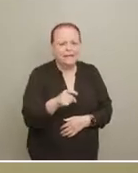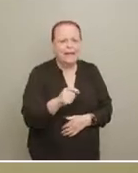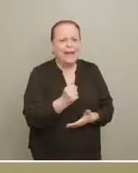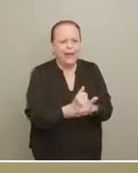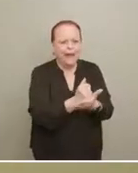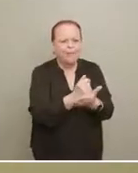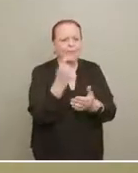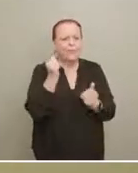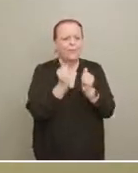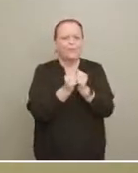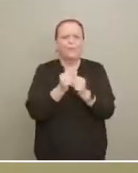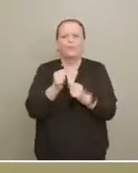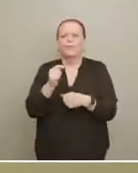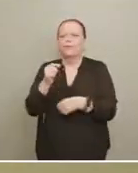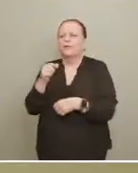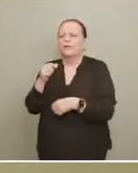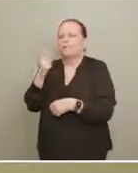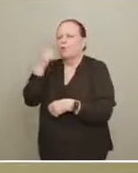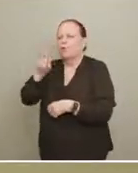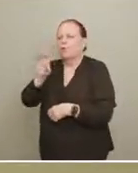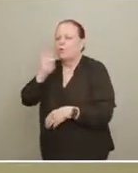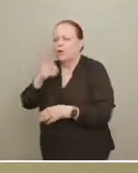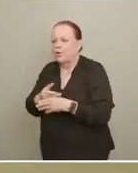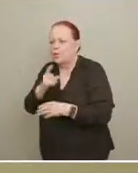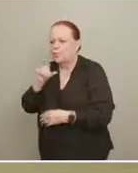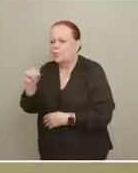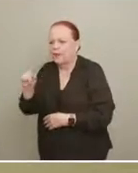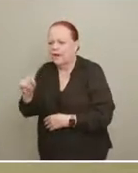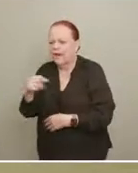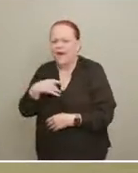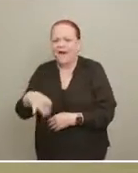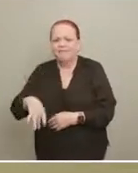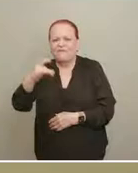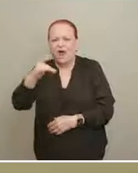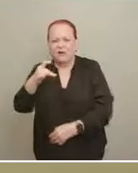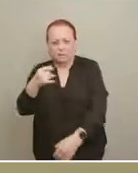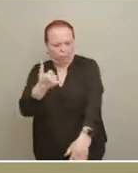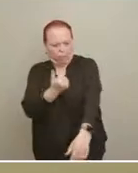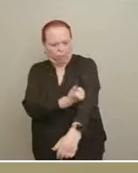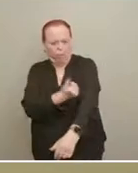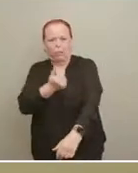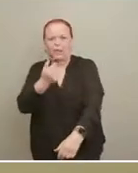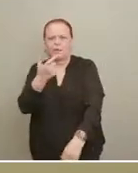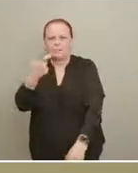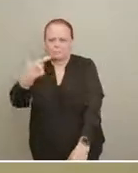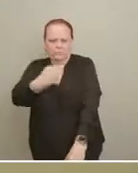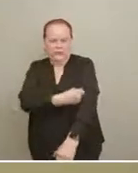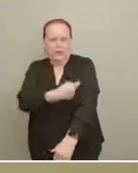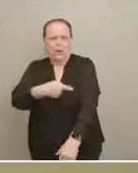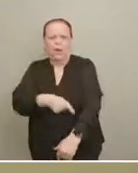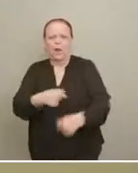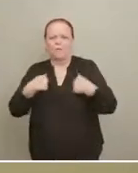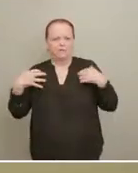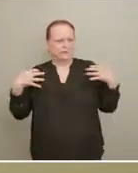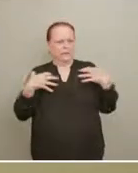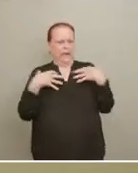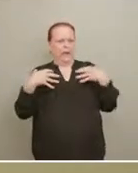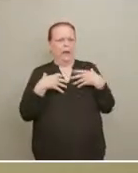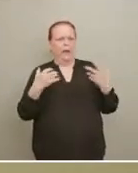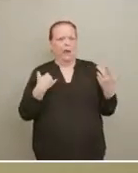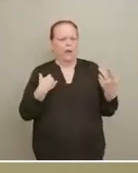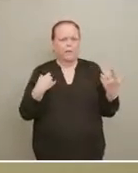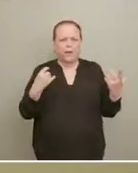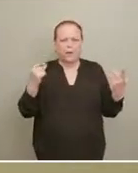who's struggling with a substance use problem. I just found a needle in her room, and I'm scared out of my mind. And so I'm Googling